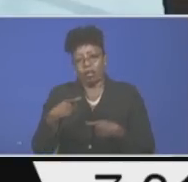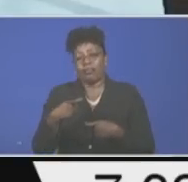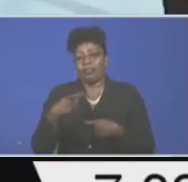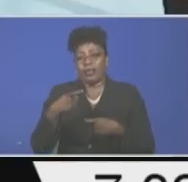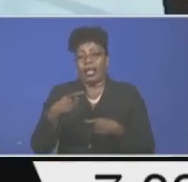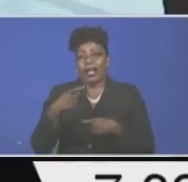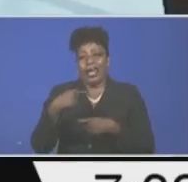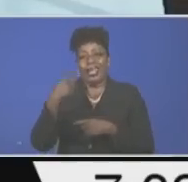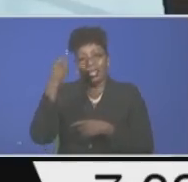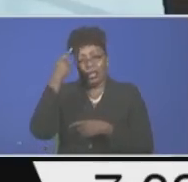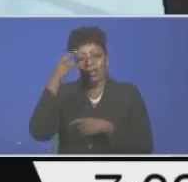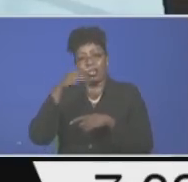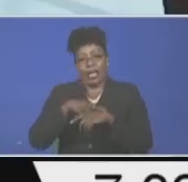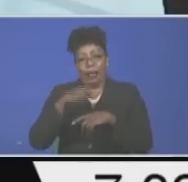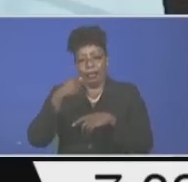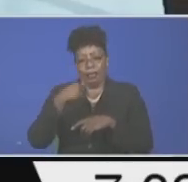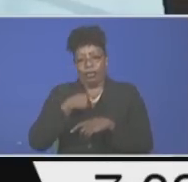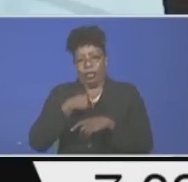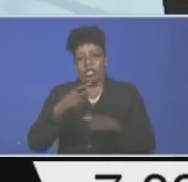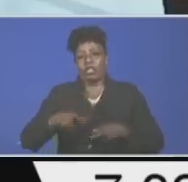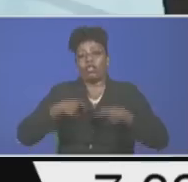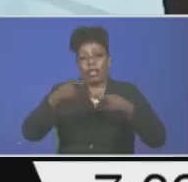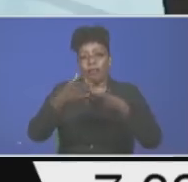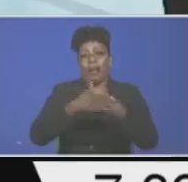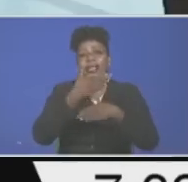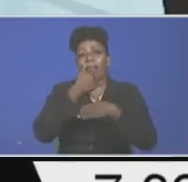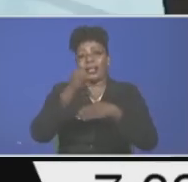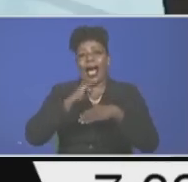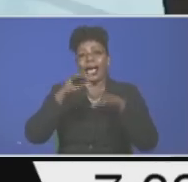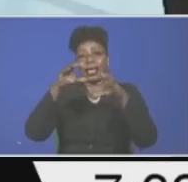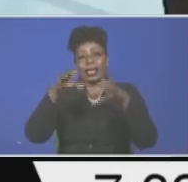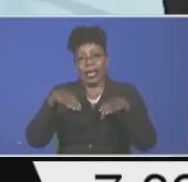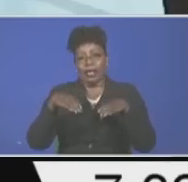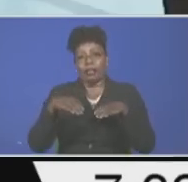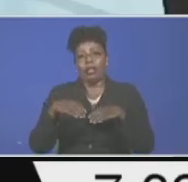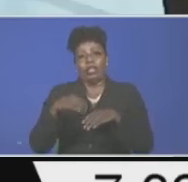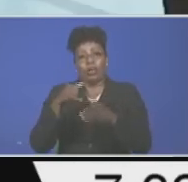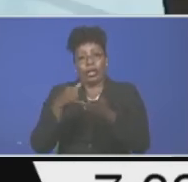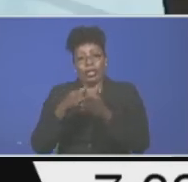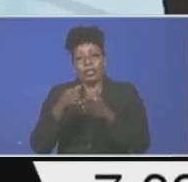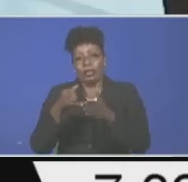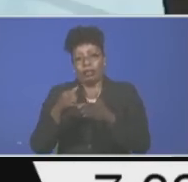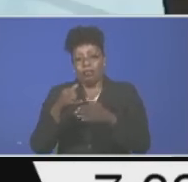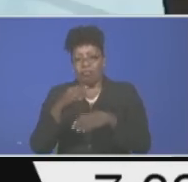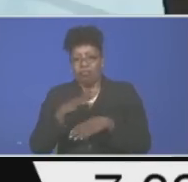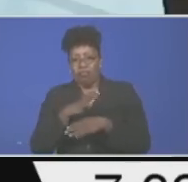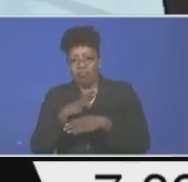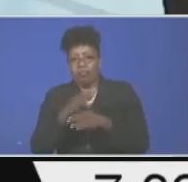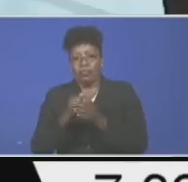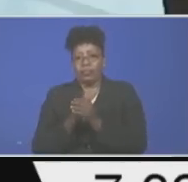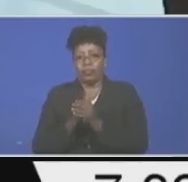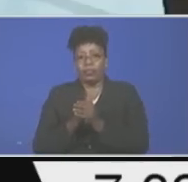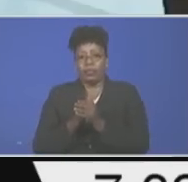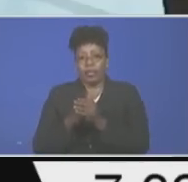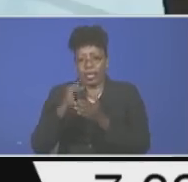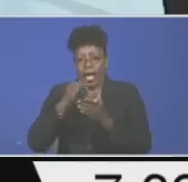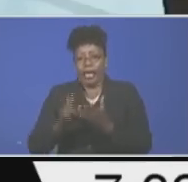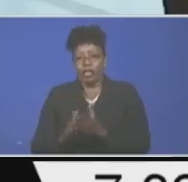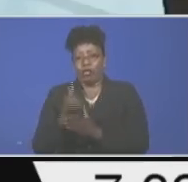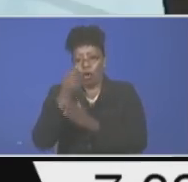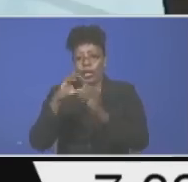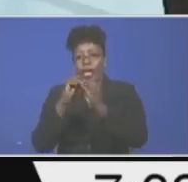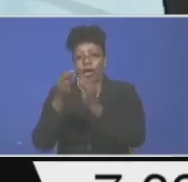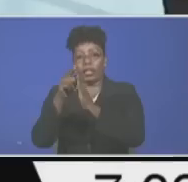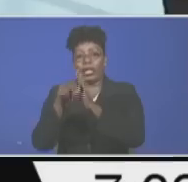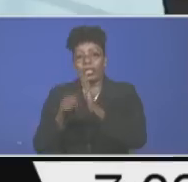give back as best as I can. And that's so far it's been my time. And as I grow in the